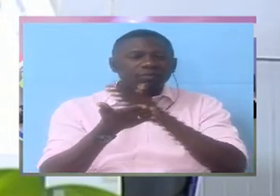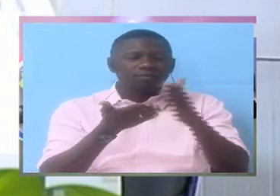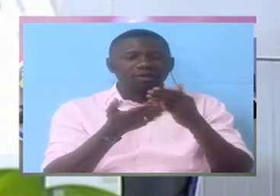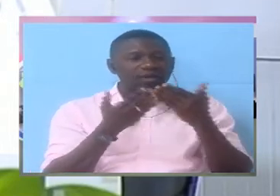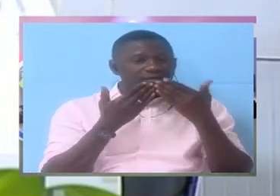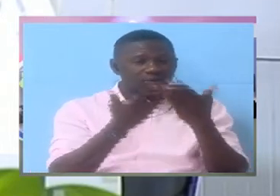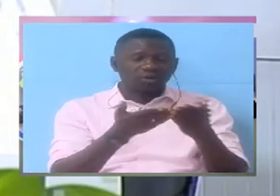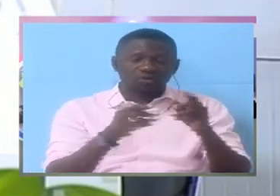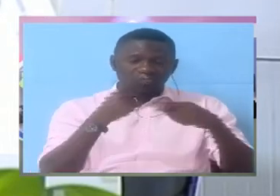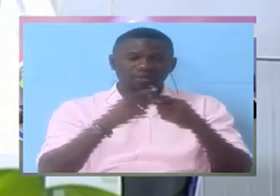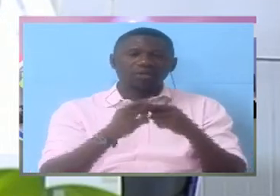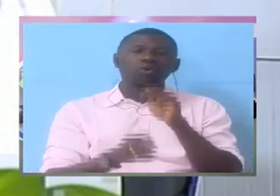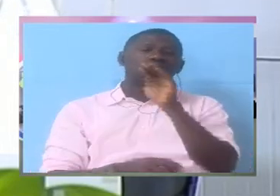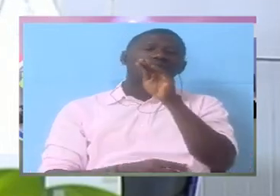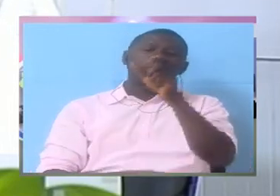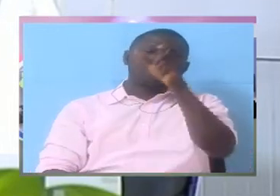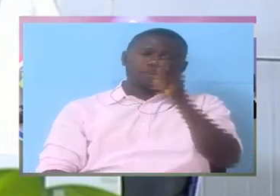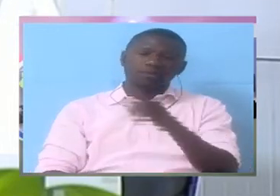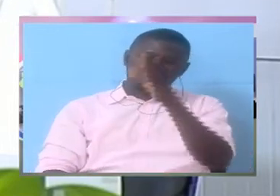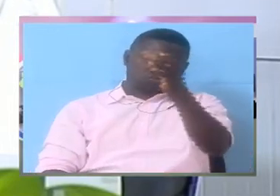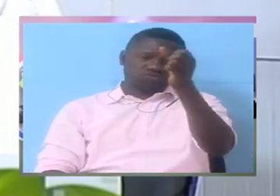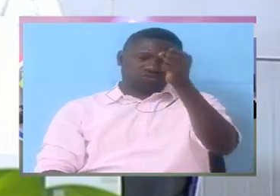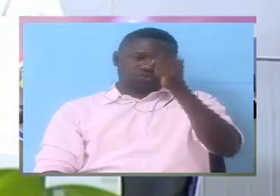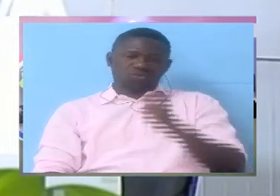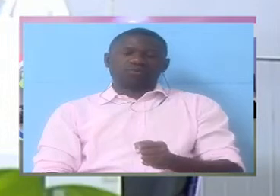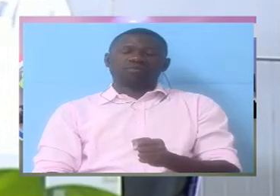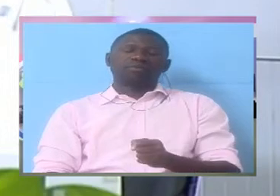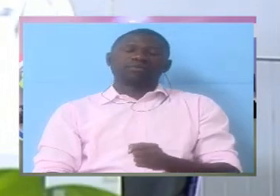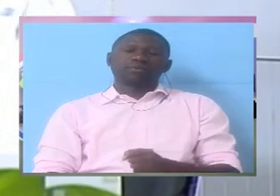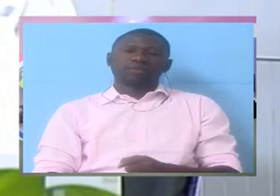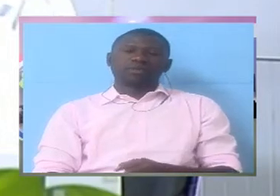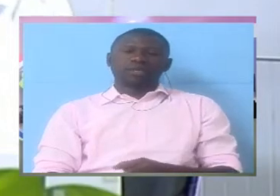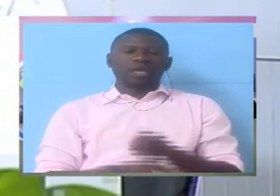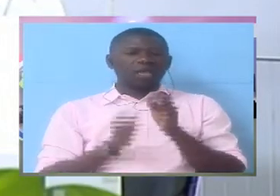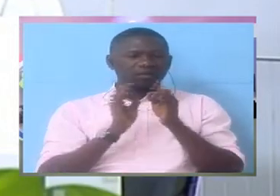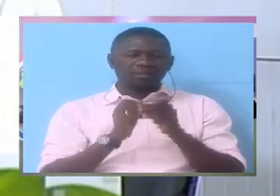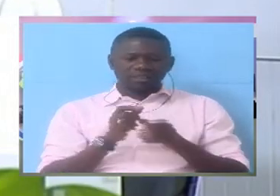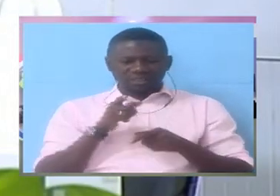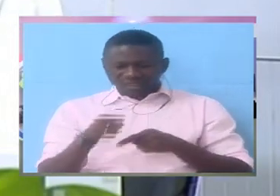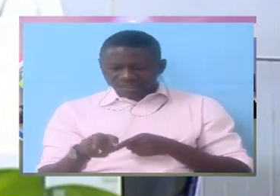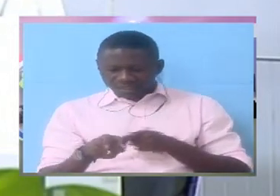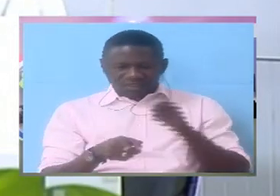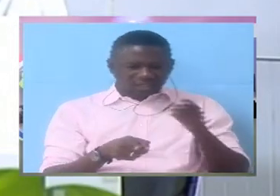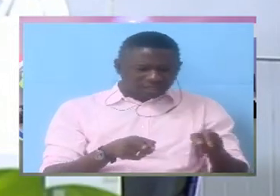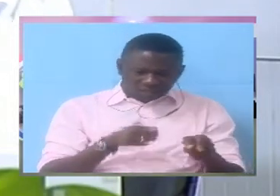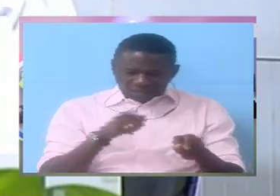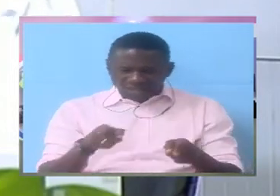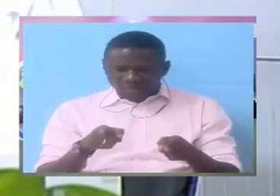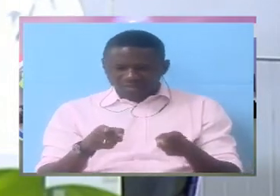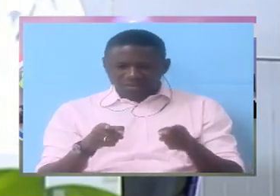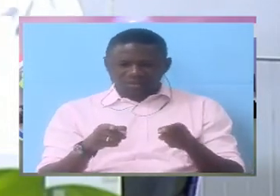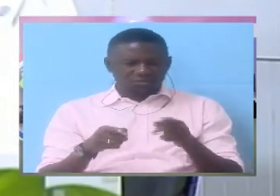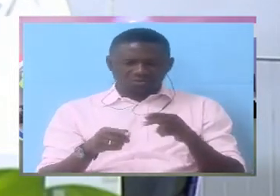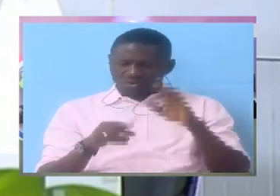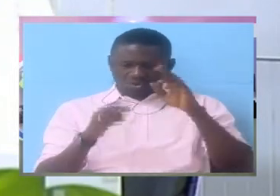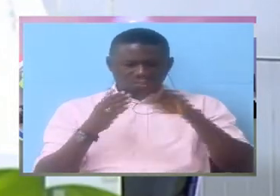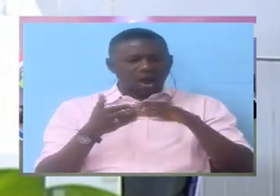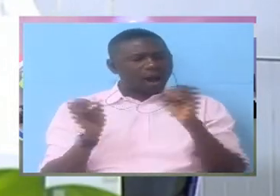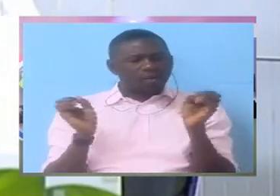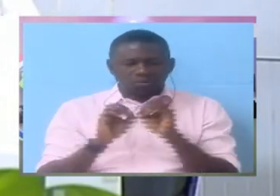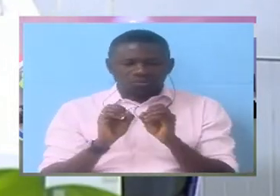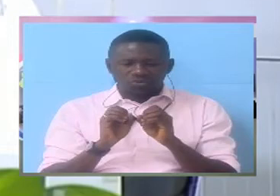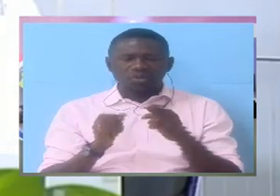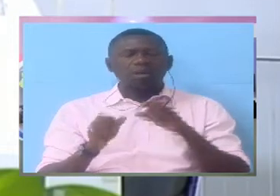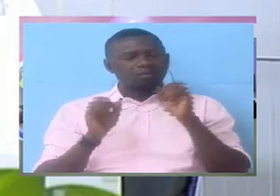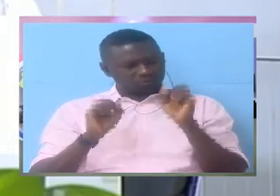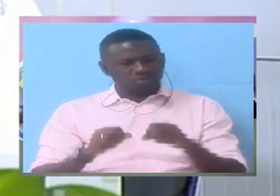safi kanati isio mari kumandi. This and that is missing so that we can have an